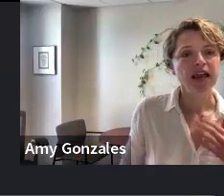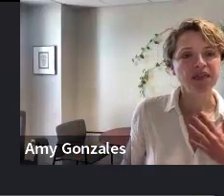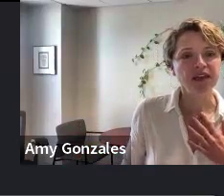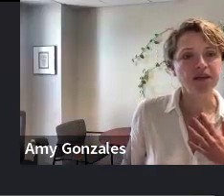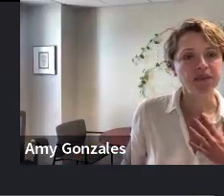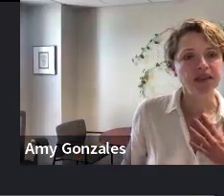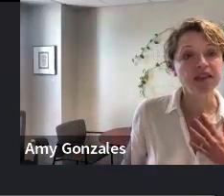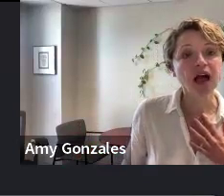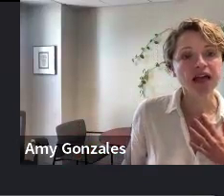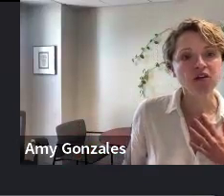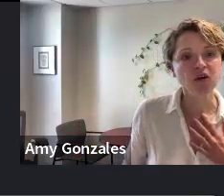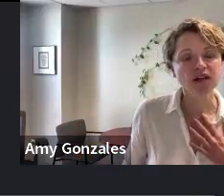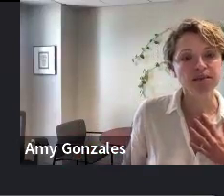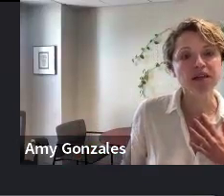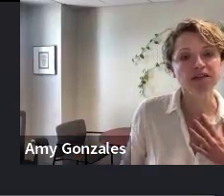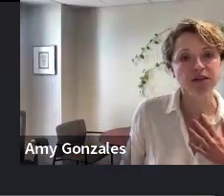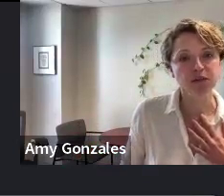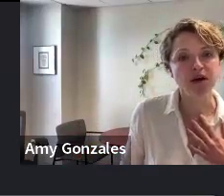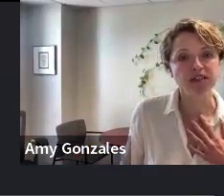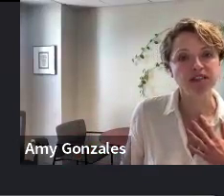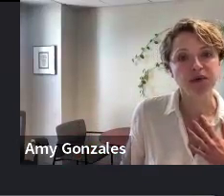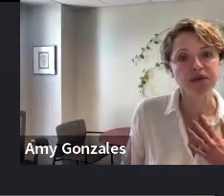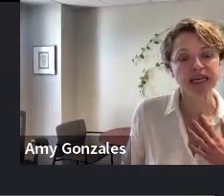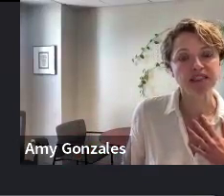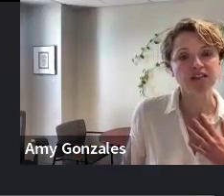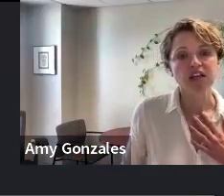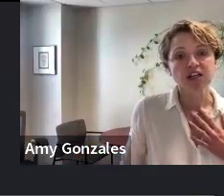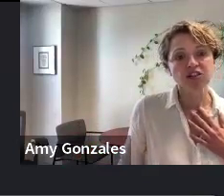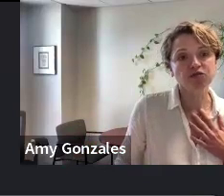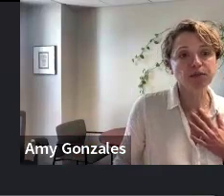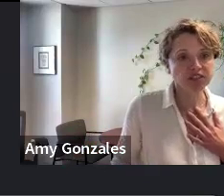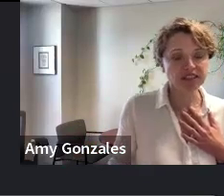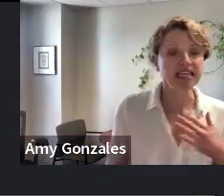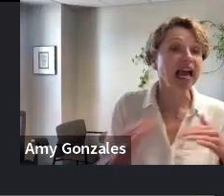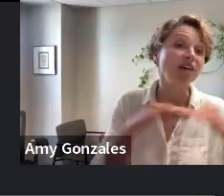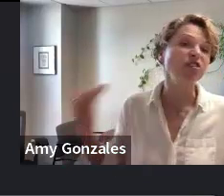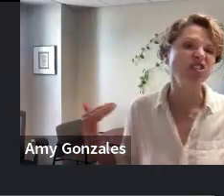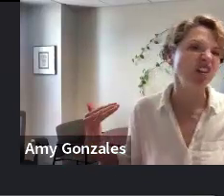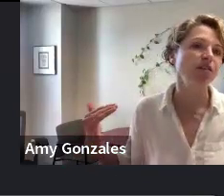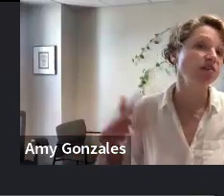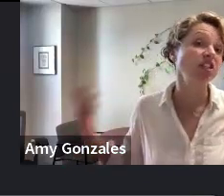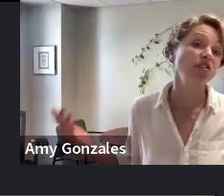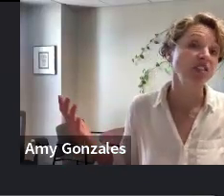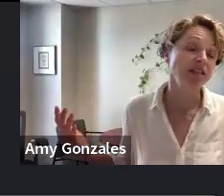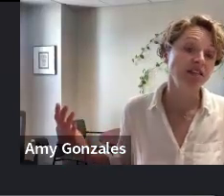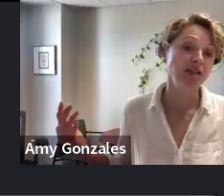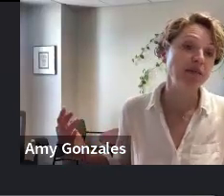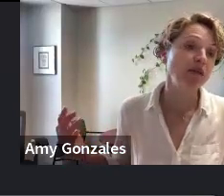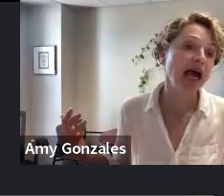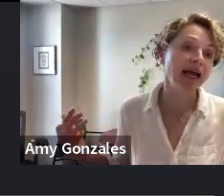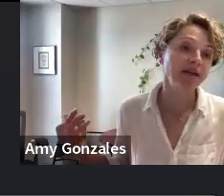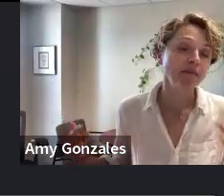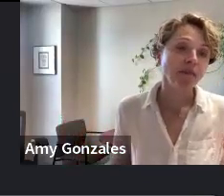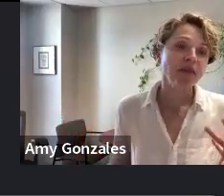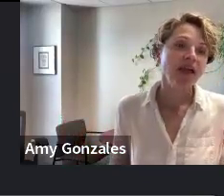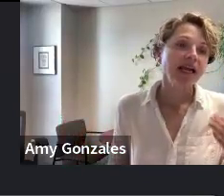skills. And the line across the middle of those boxes in both cases just represents the average level of digital skills that